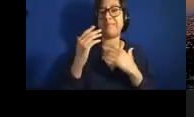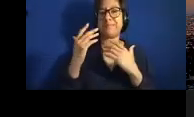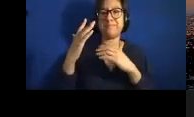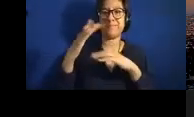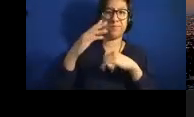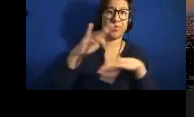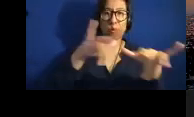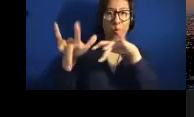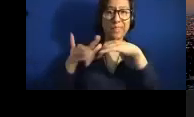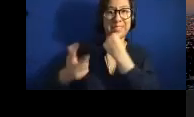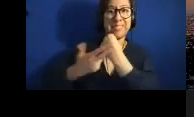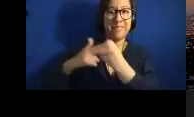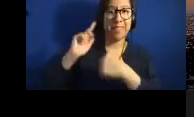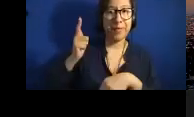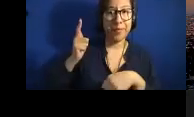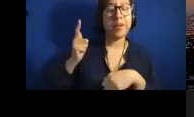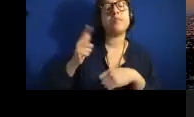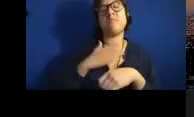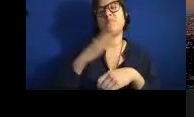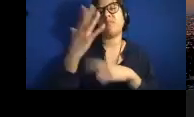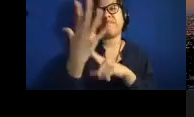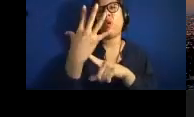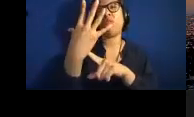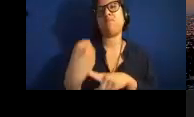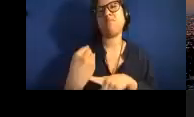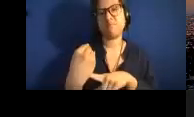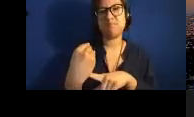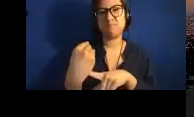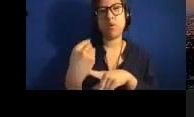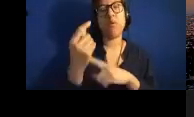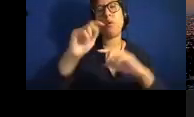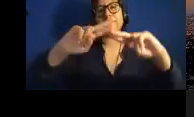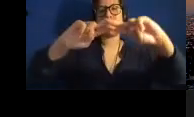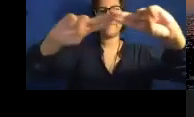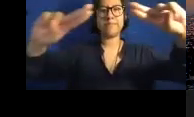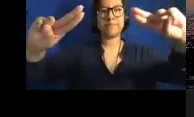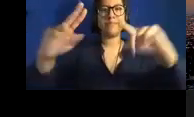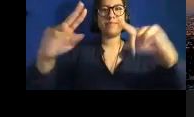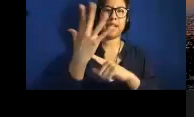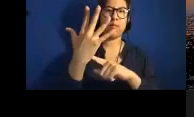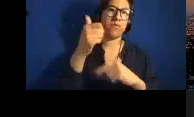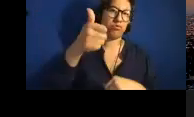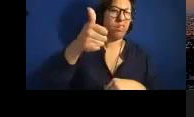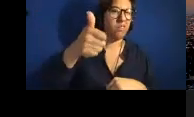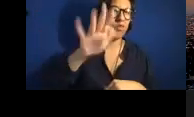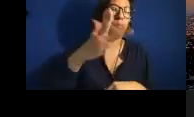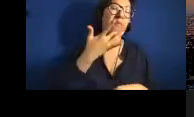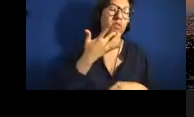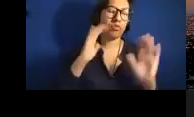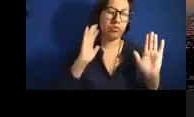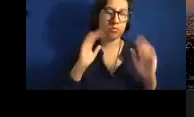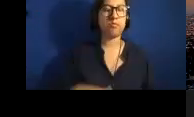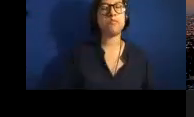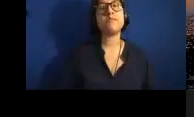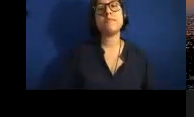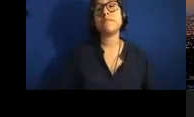recording, just to be on the safe side, just shut your video off, keep your camera covered, etc. It's just for your own personal preference,